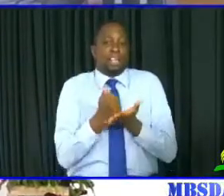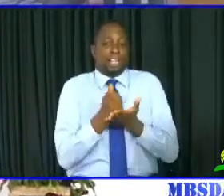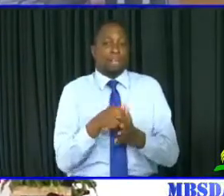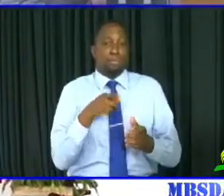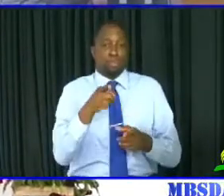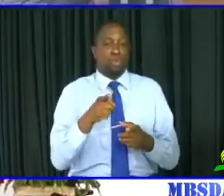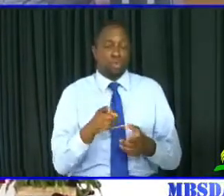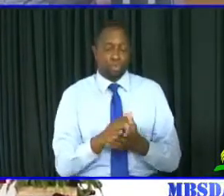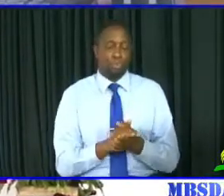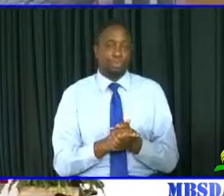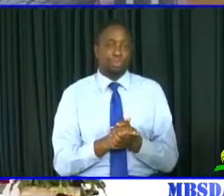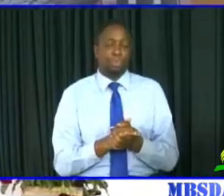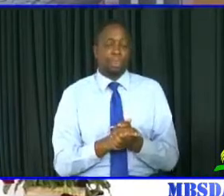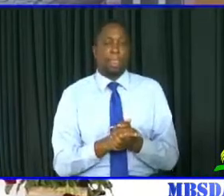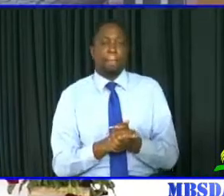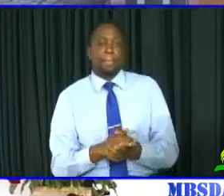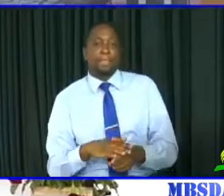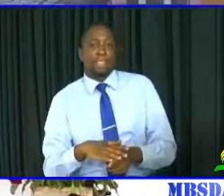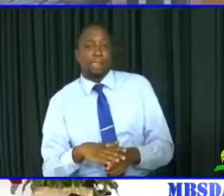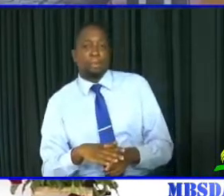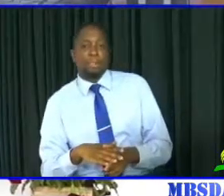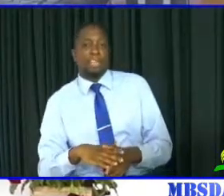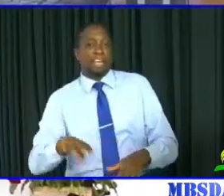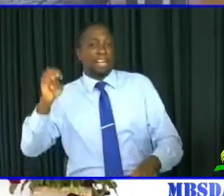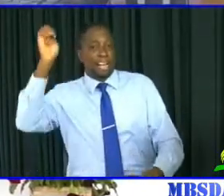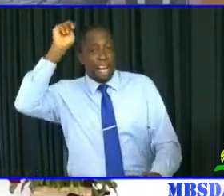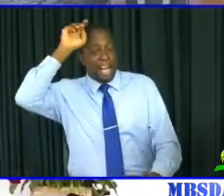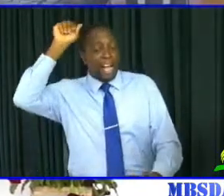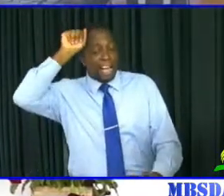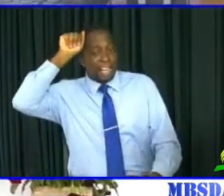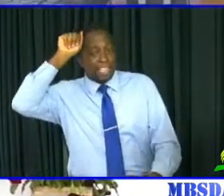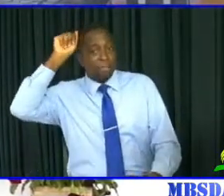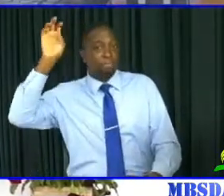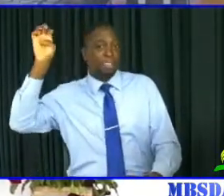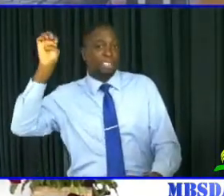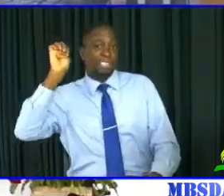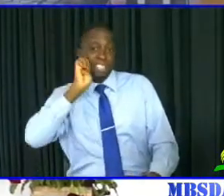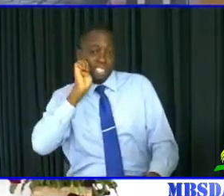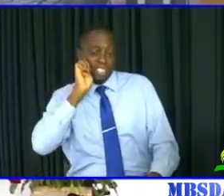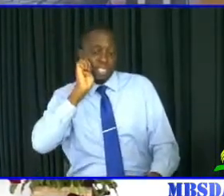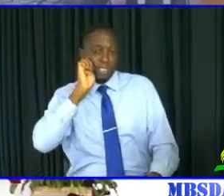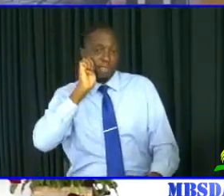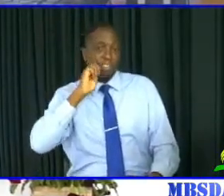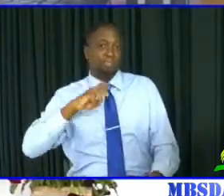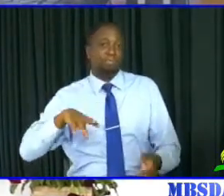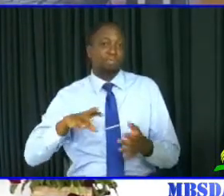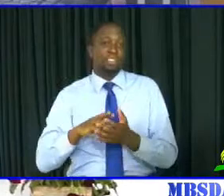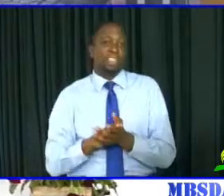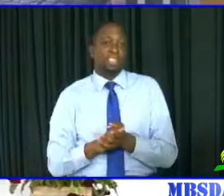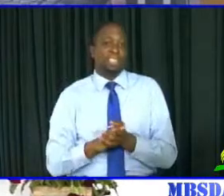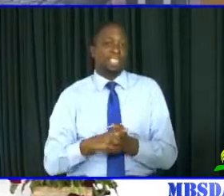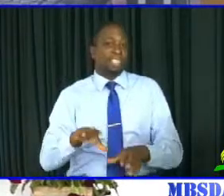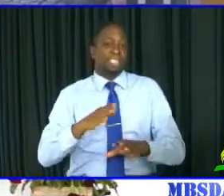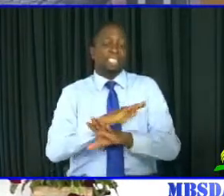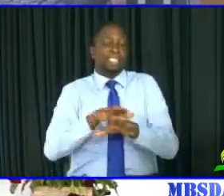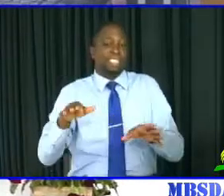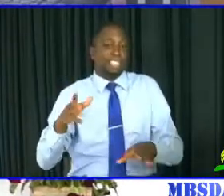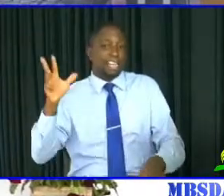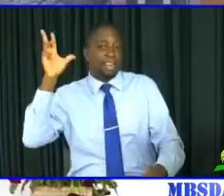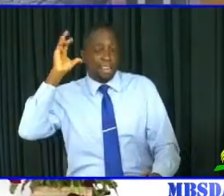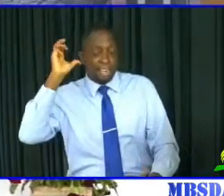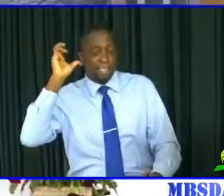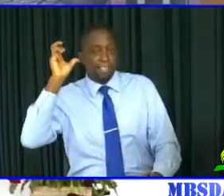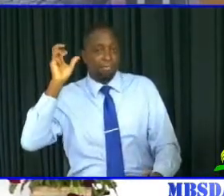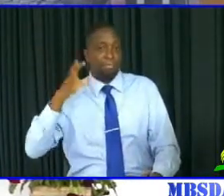of Eden in the Old Testament. They turned their backs against God. Jesus Christ, his Son, came